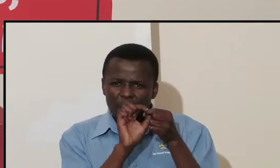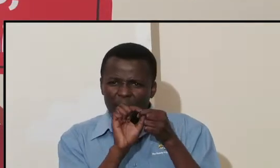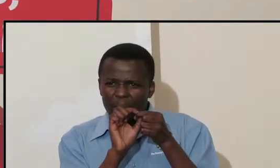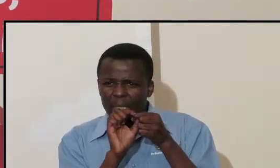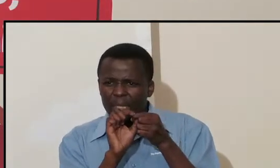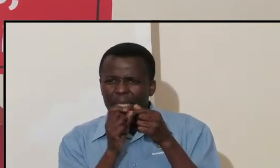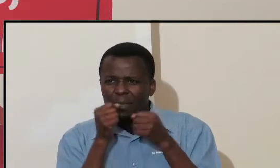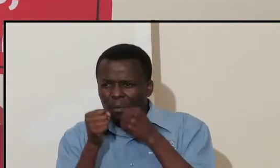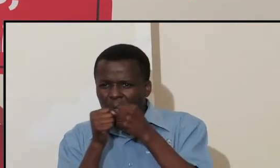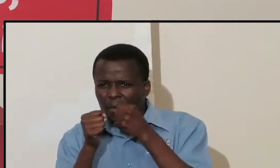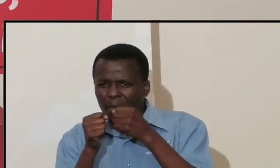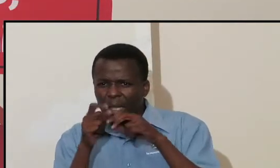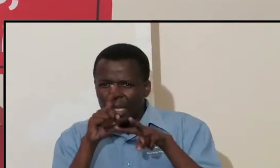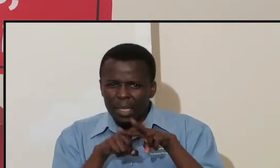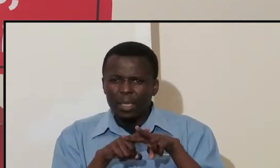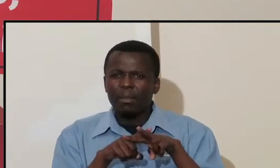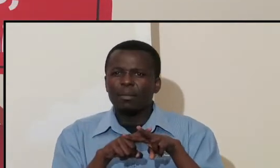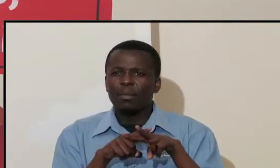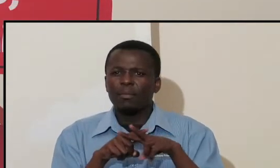tide around.